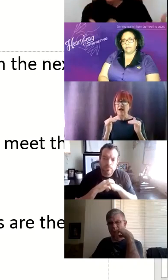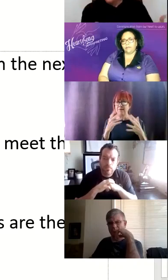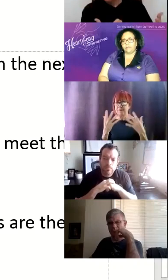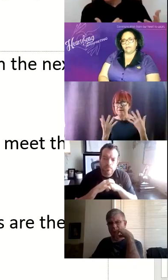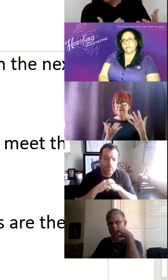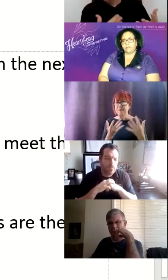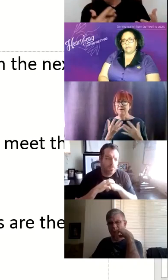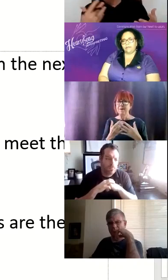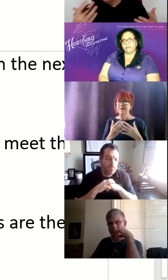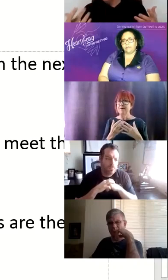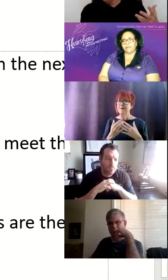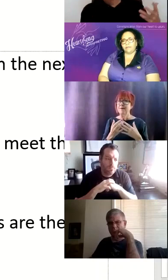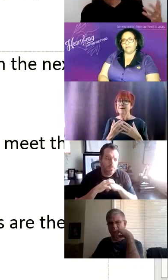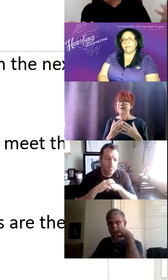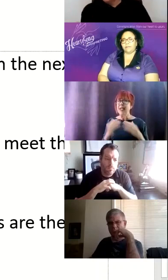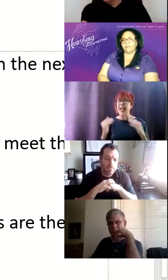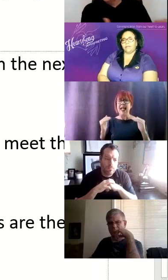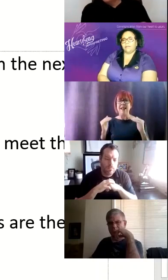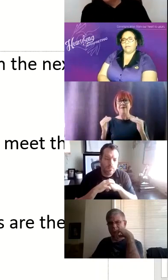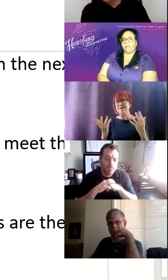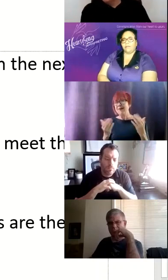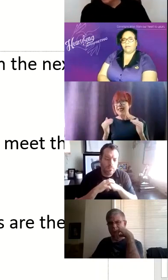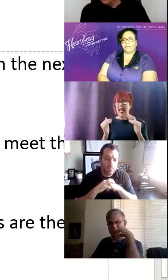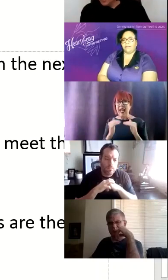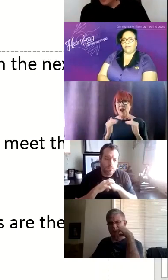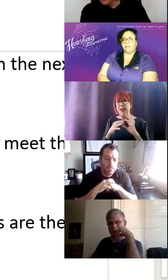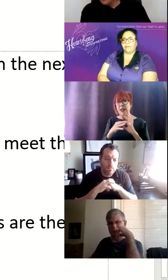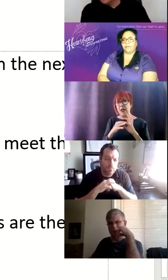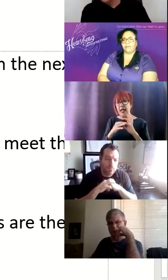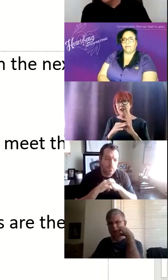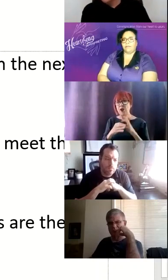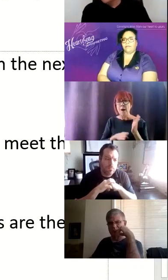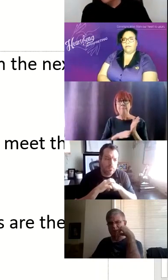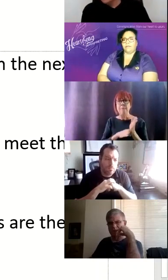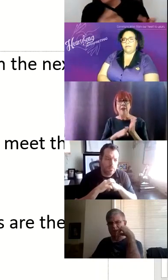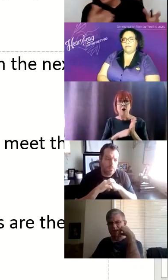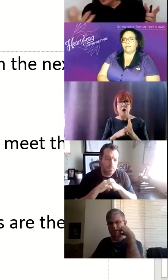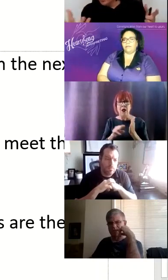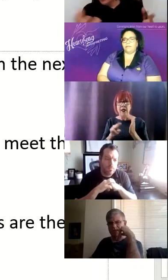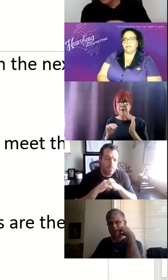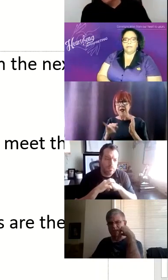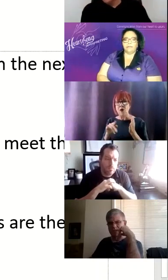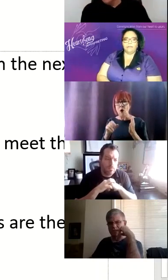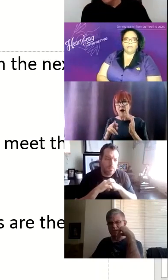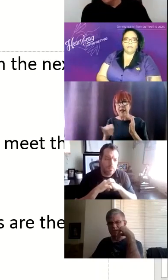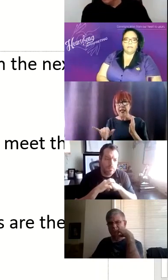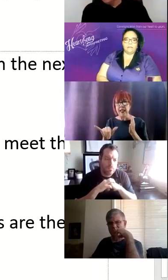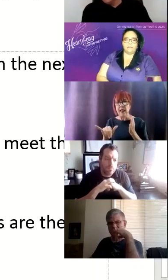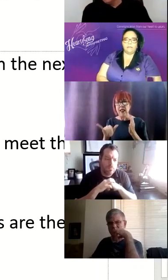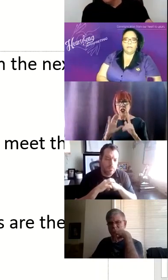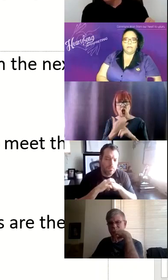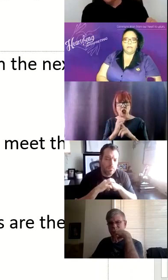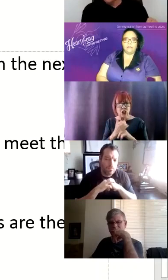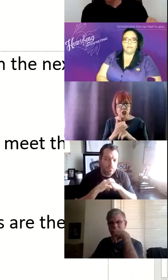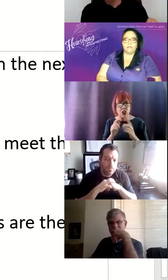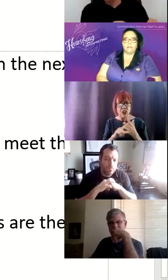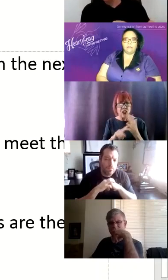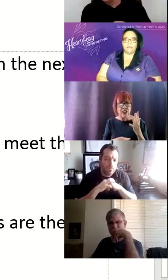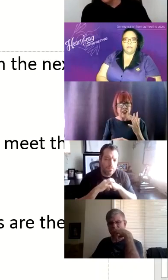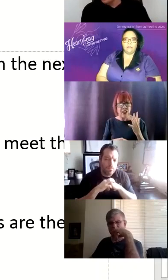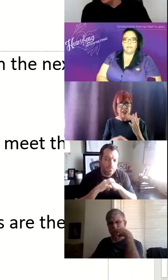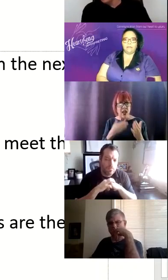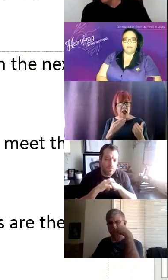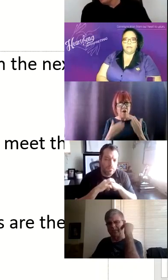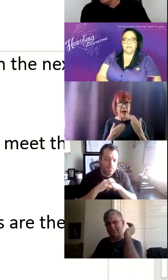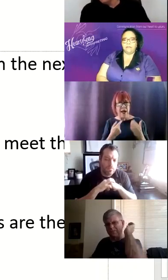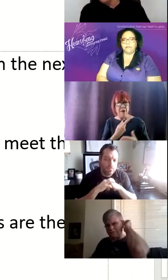along the lines of equity and being aware of minority cultures and things like that, or so perhaps we can